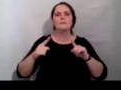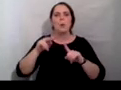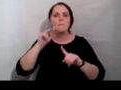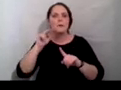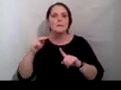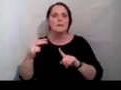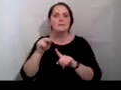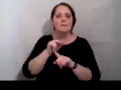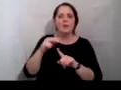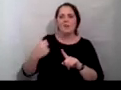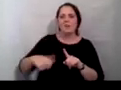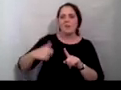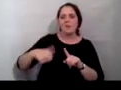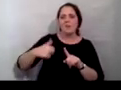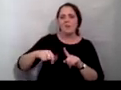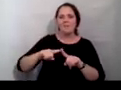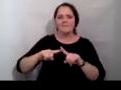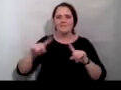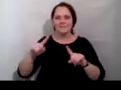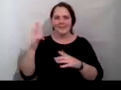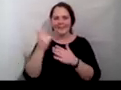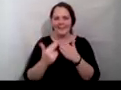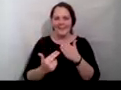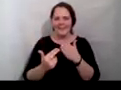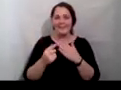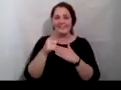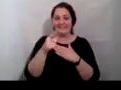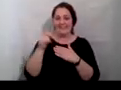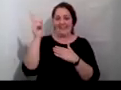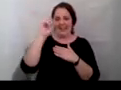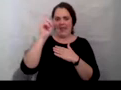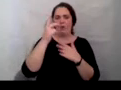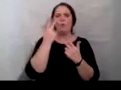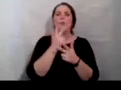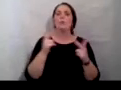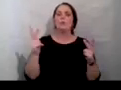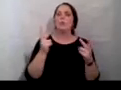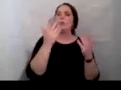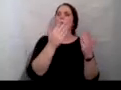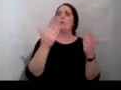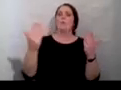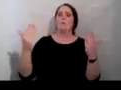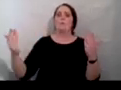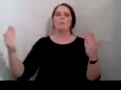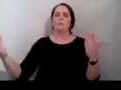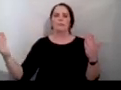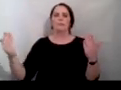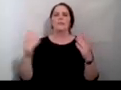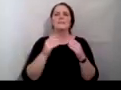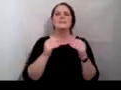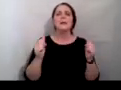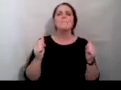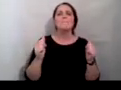perspectives that Mavis Ngallametta brought in her art. So the screen here is a display in